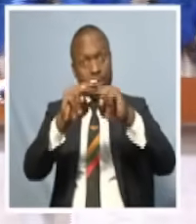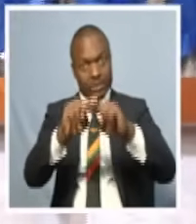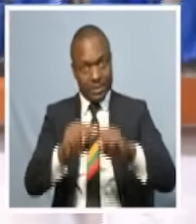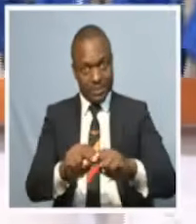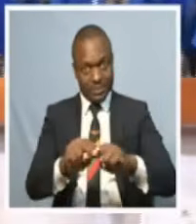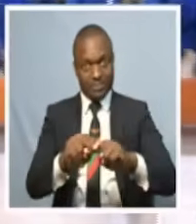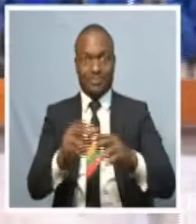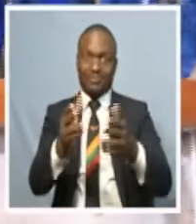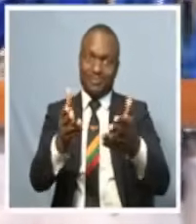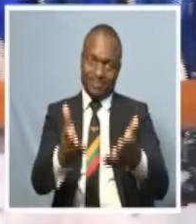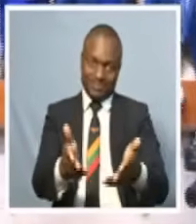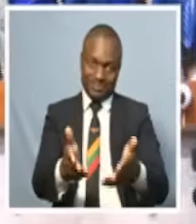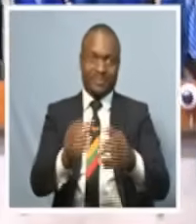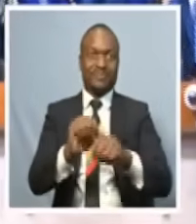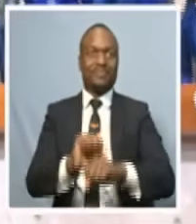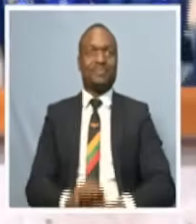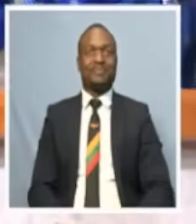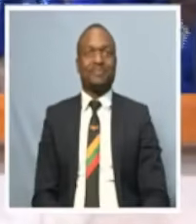seat.